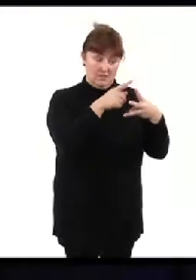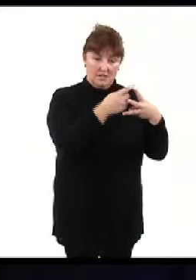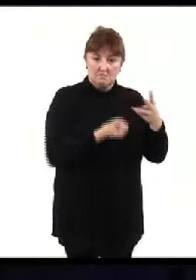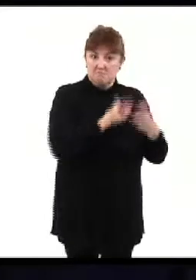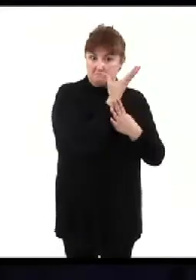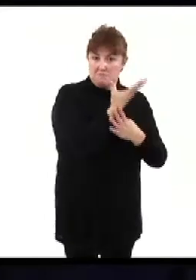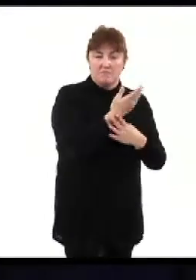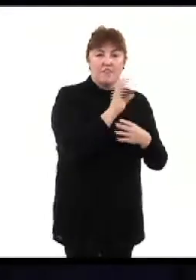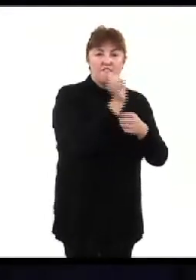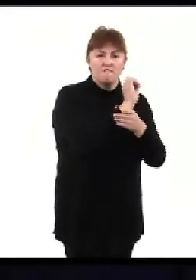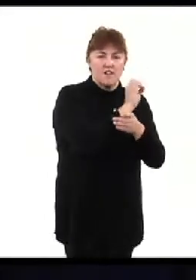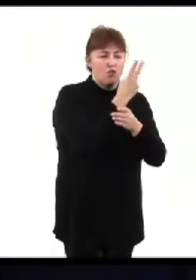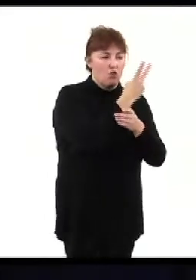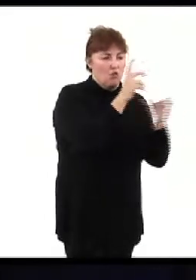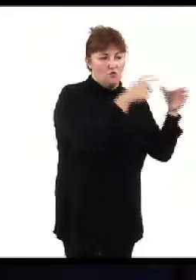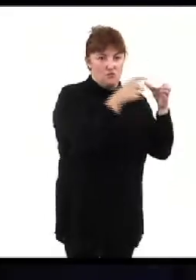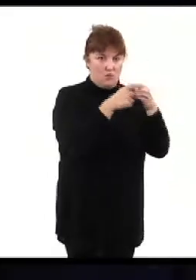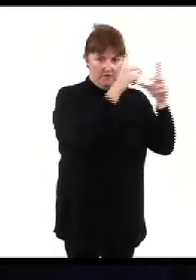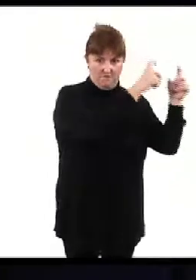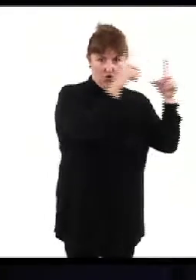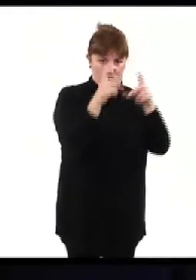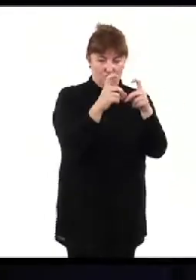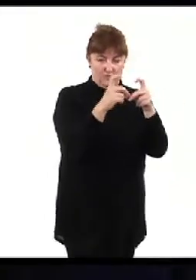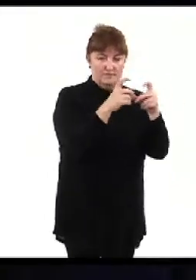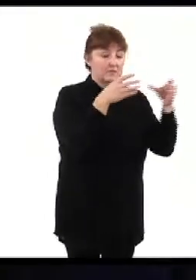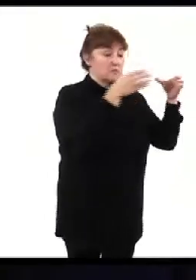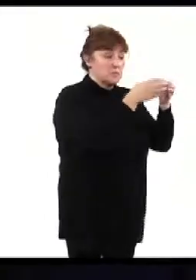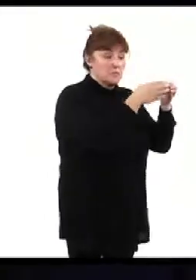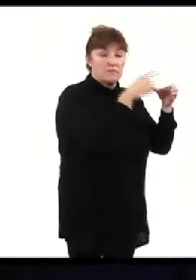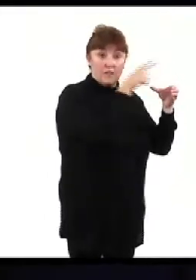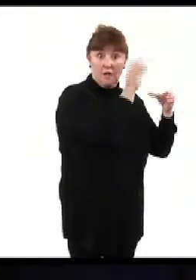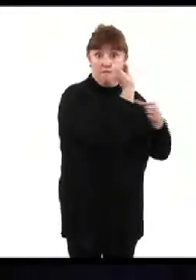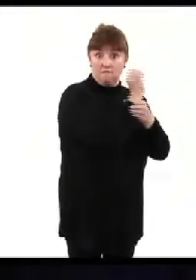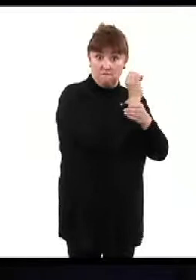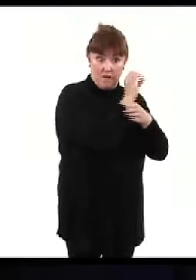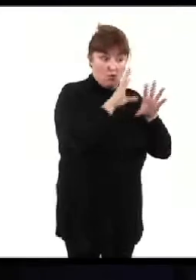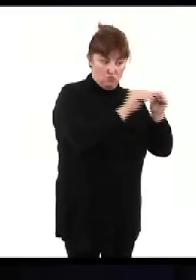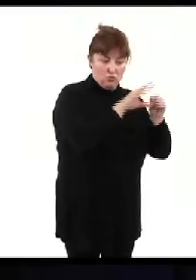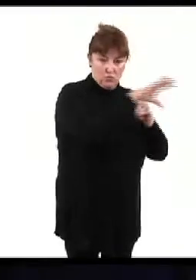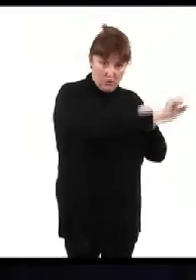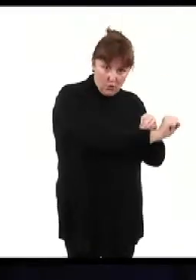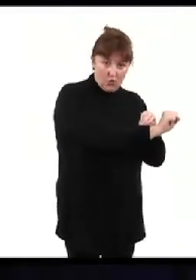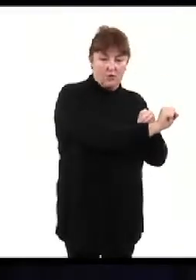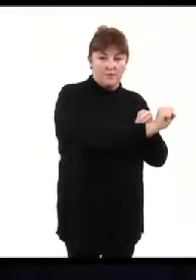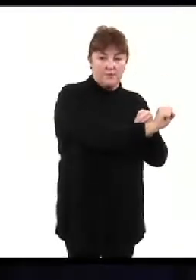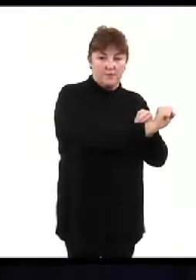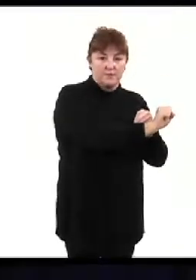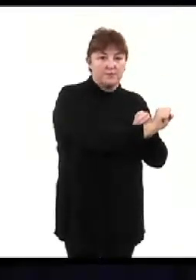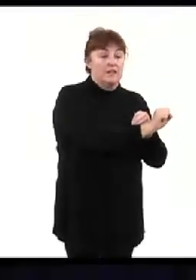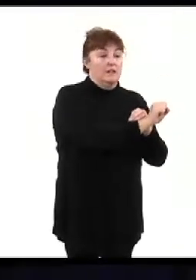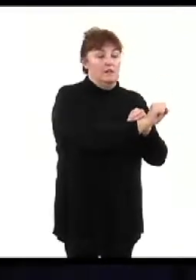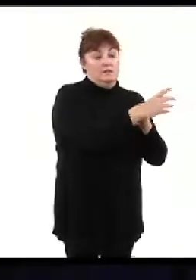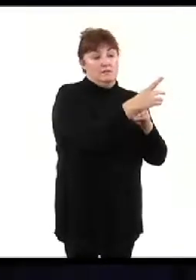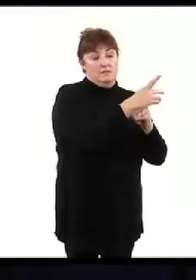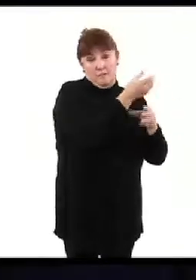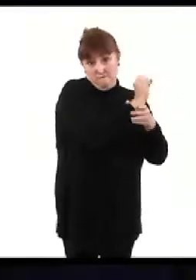handling verbs, these sort of pantomimic type verbs, and the other set elicited non-pantomimic verbs. Okay, so again,